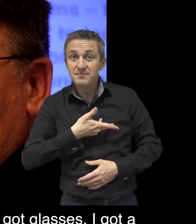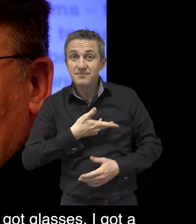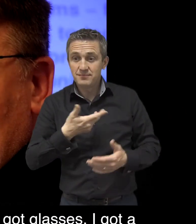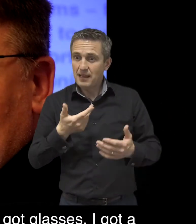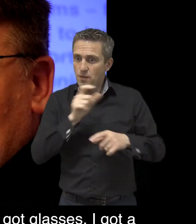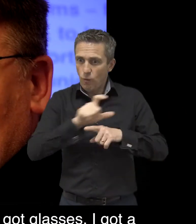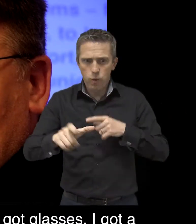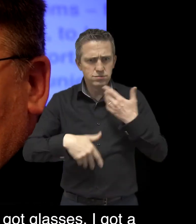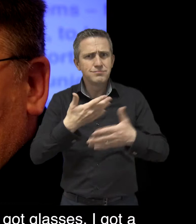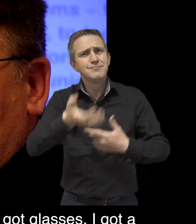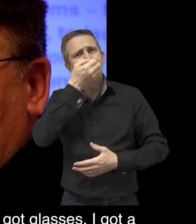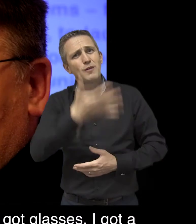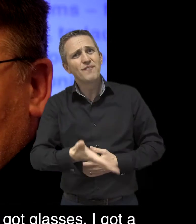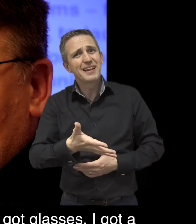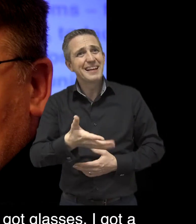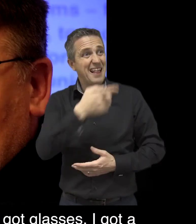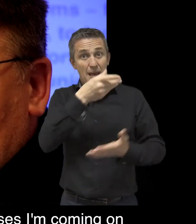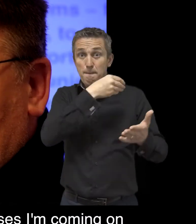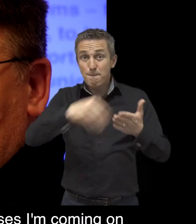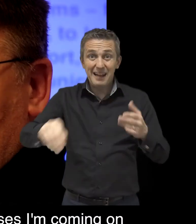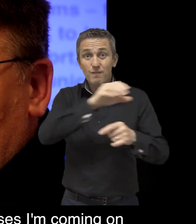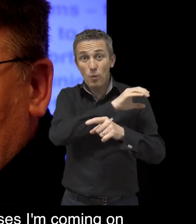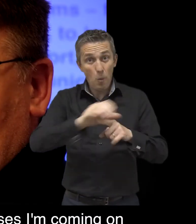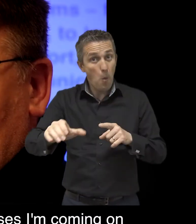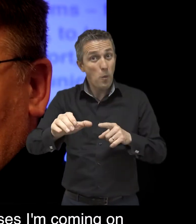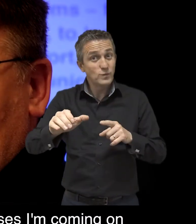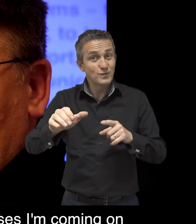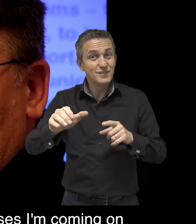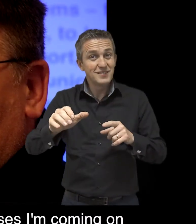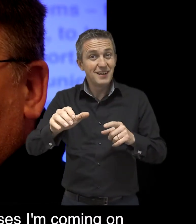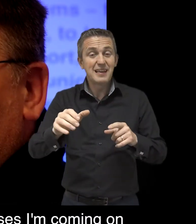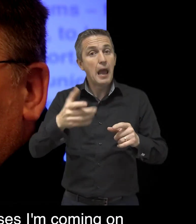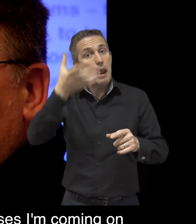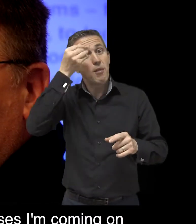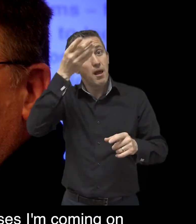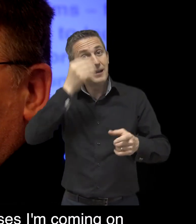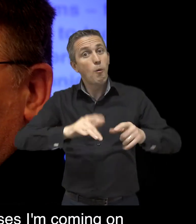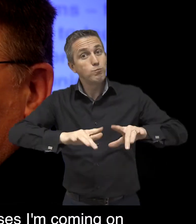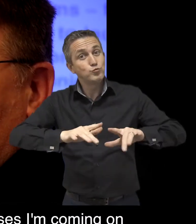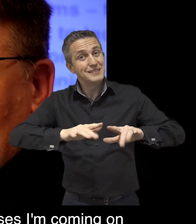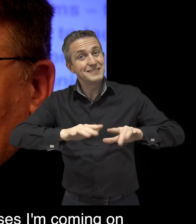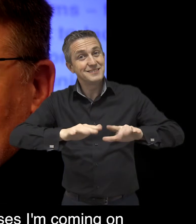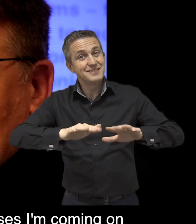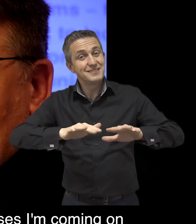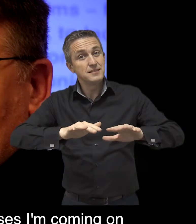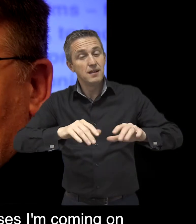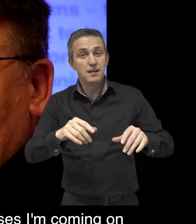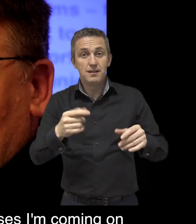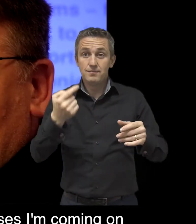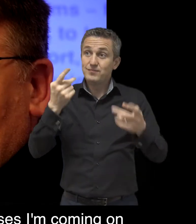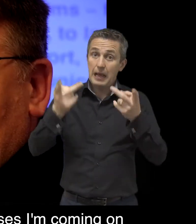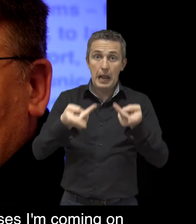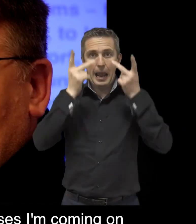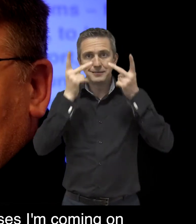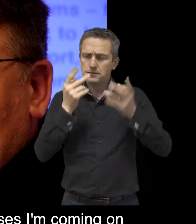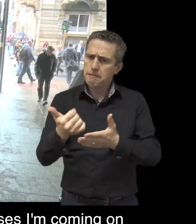on great. They paid for a course that I'm doing in computers, and with the glasses I'm